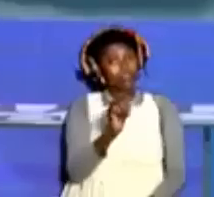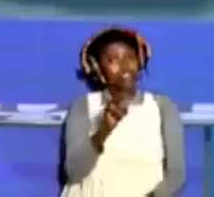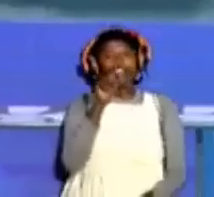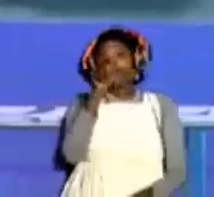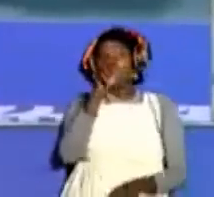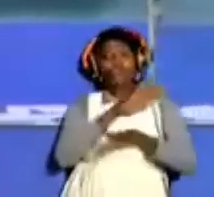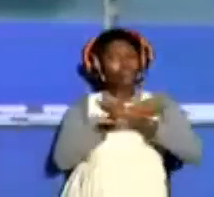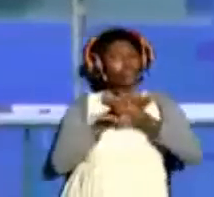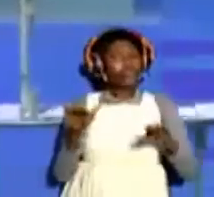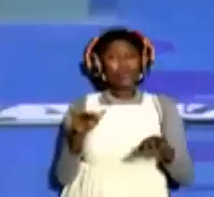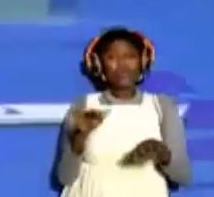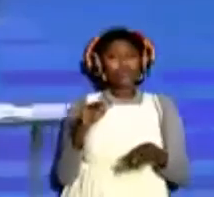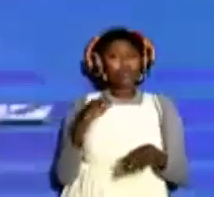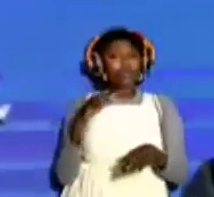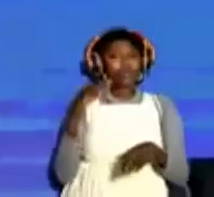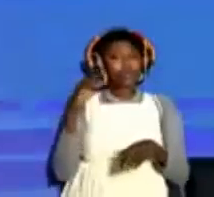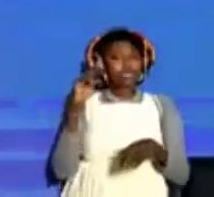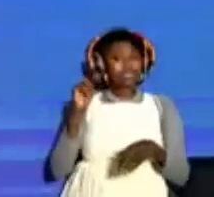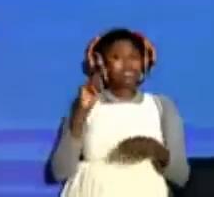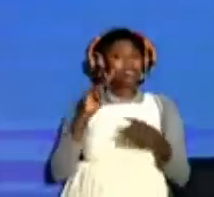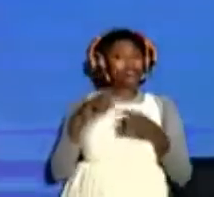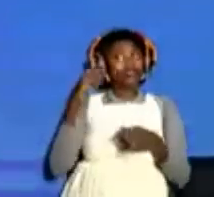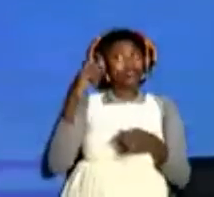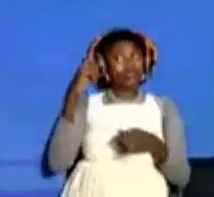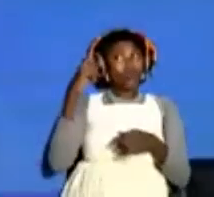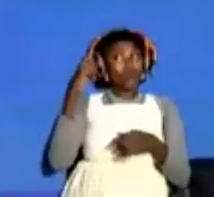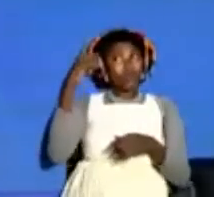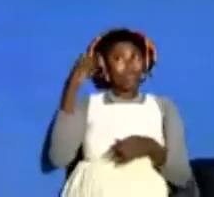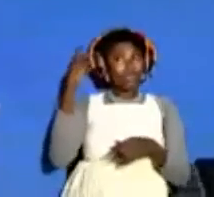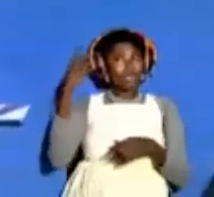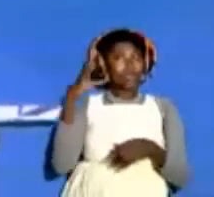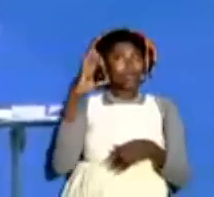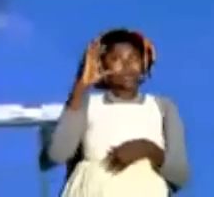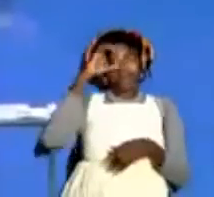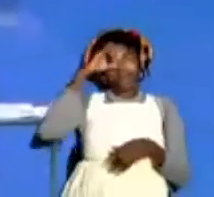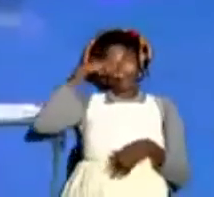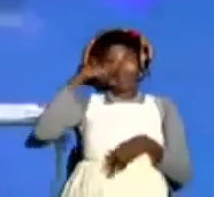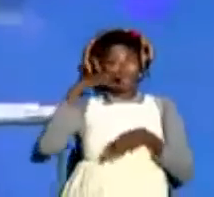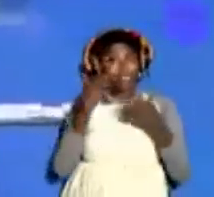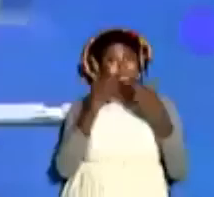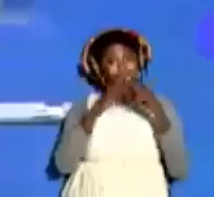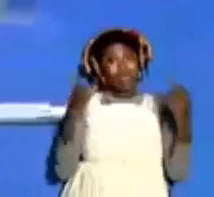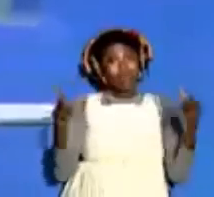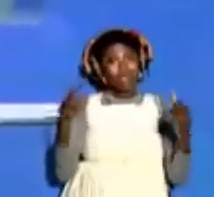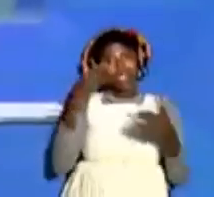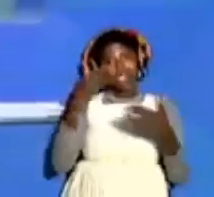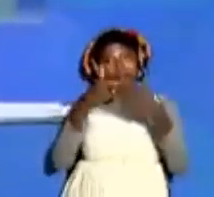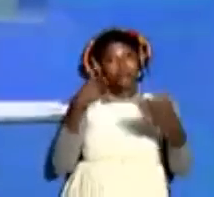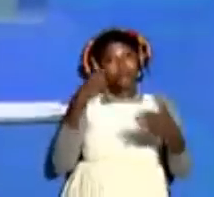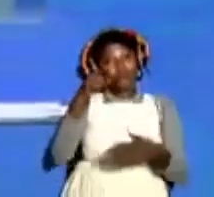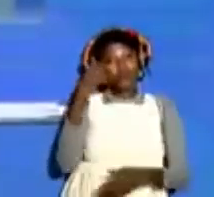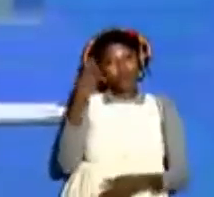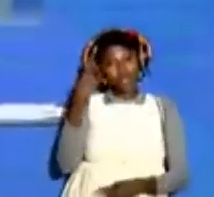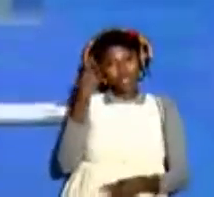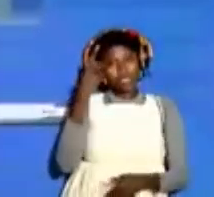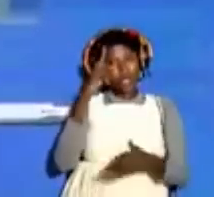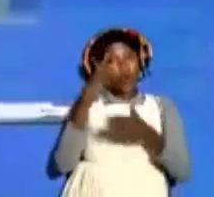You don't need to understand Greek or Aramaic for you to know what God is saying to do.